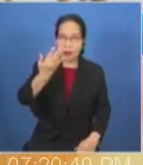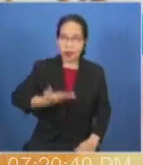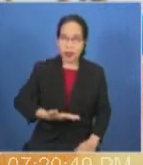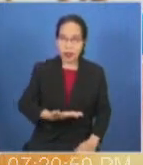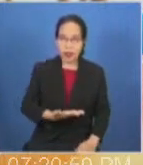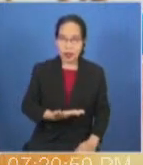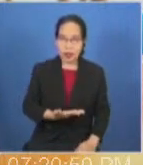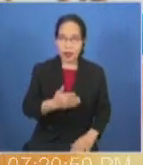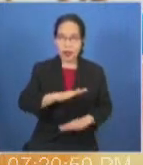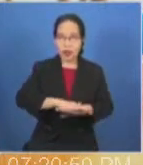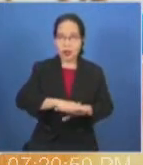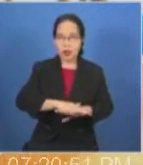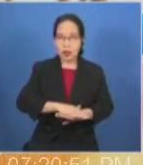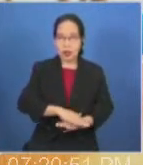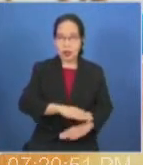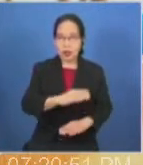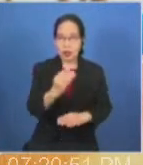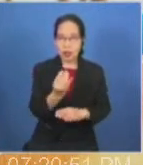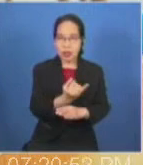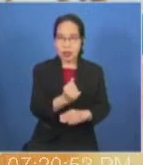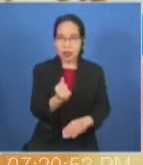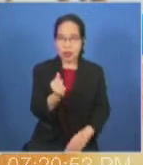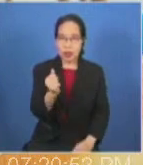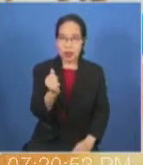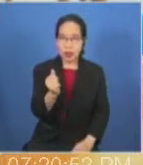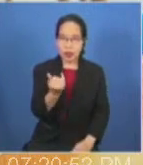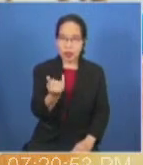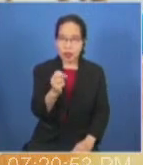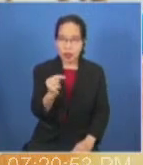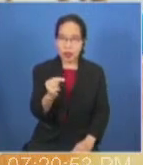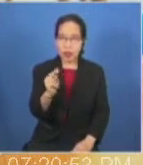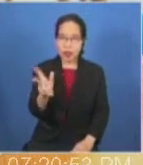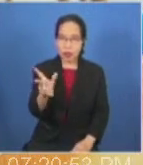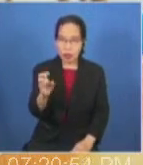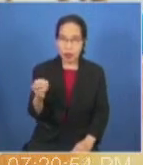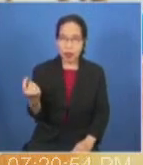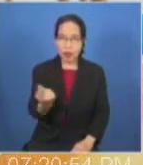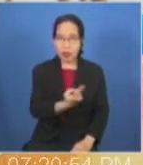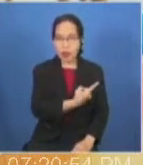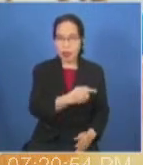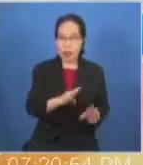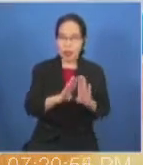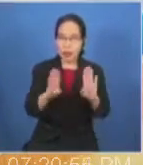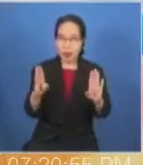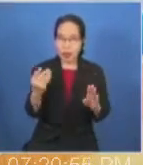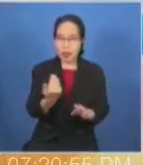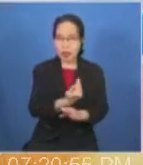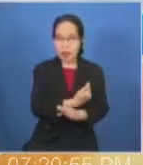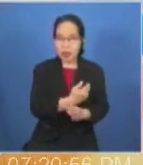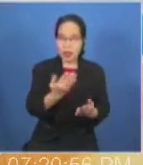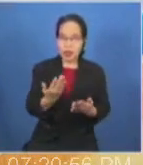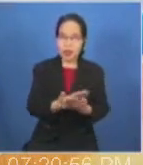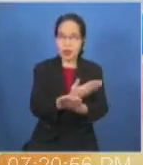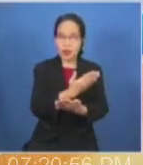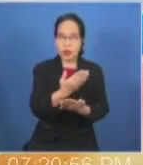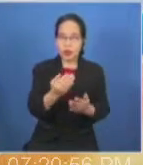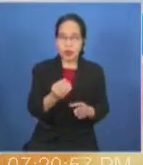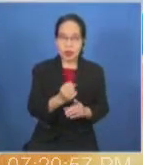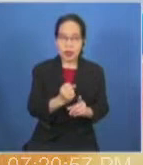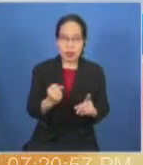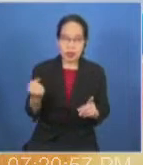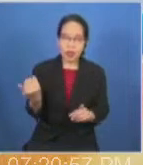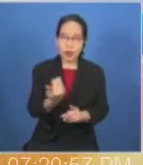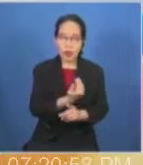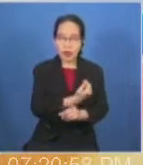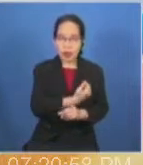Part of this is our invitation this coming January 30. We are going to open another batch